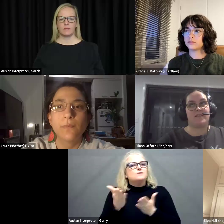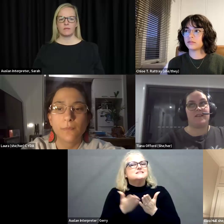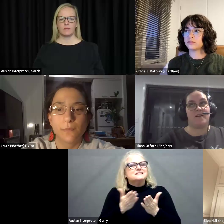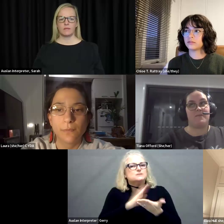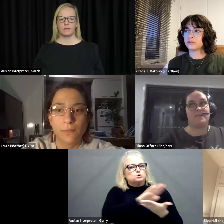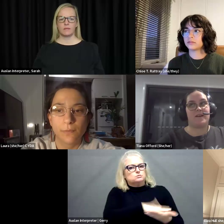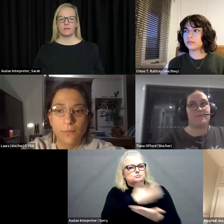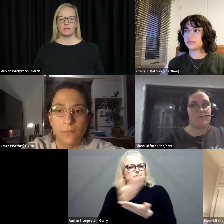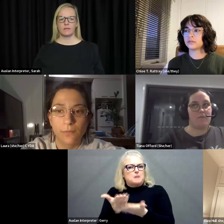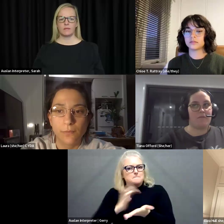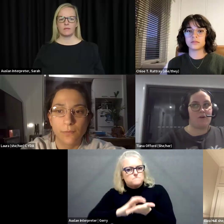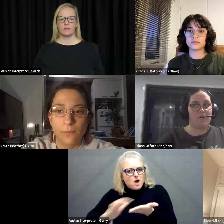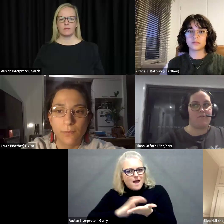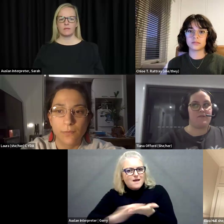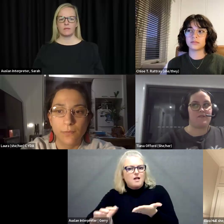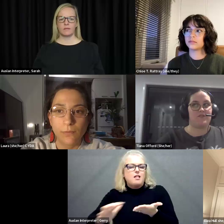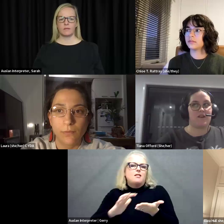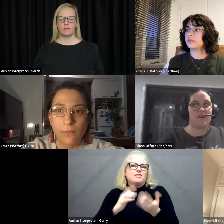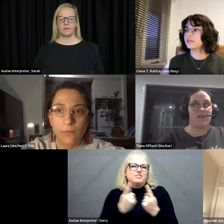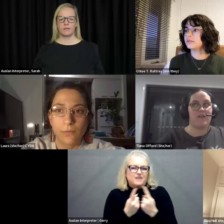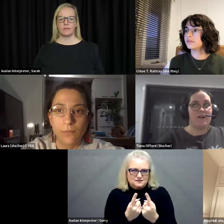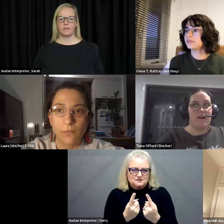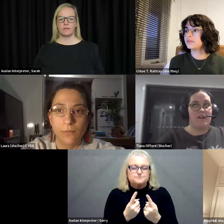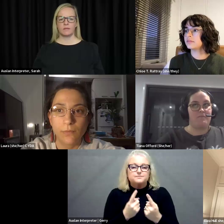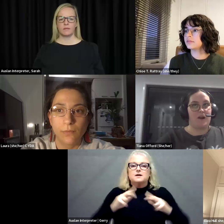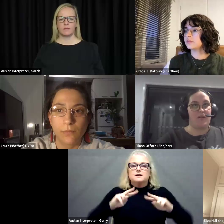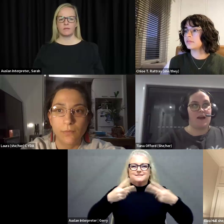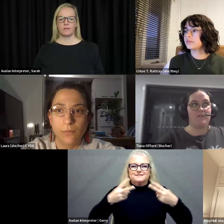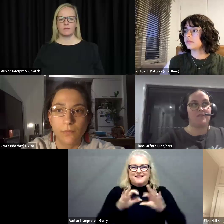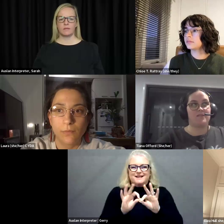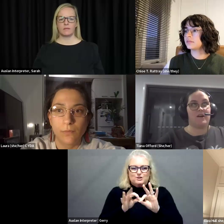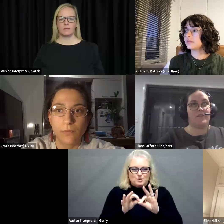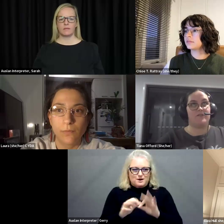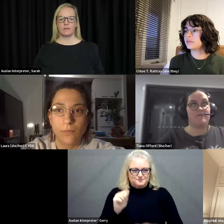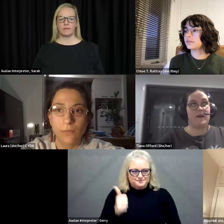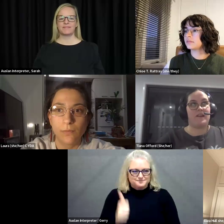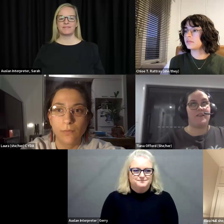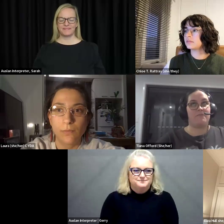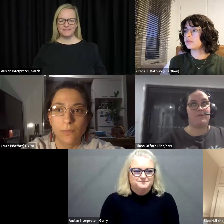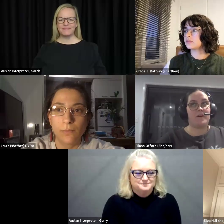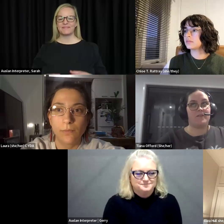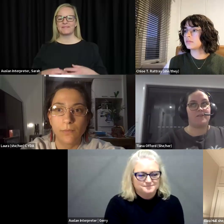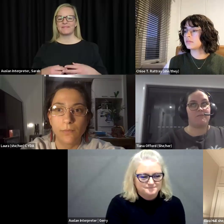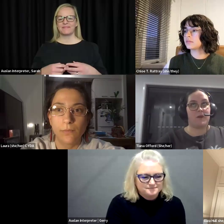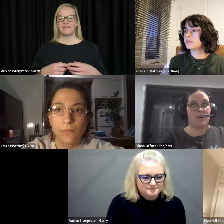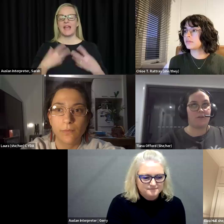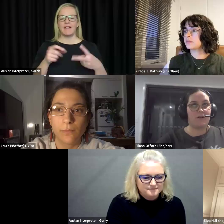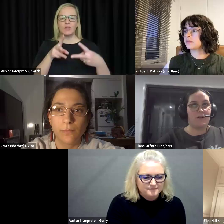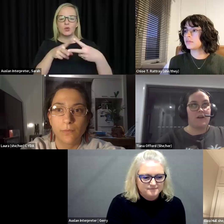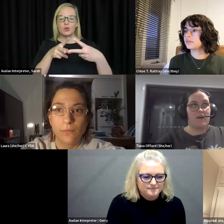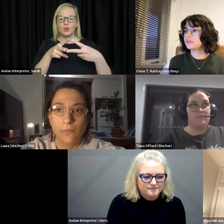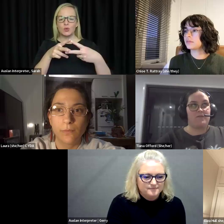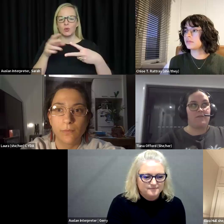Braille books in their libraries. At the moment, we've got Vision Australia and Braille House are the two main providers of